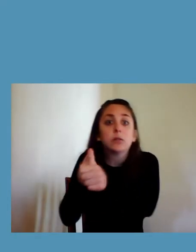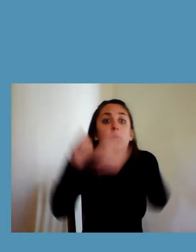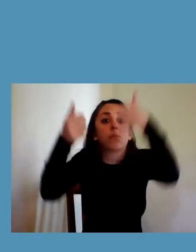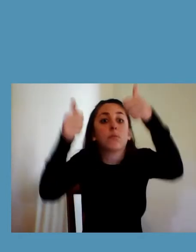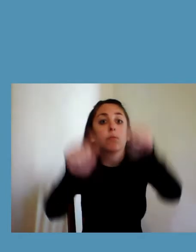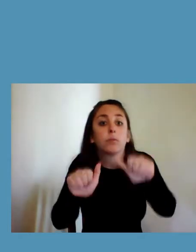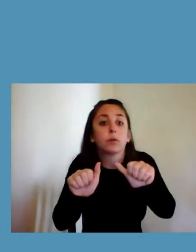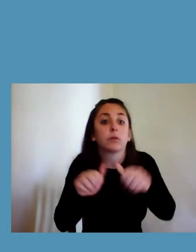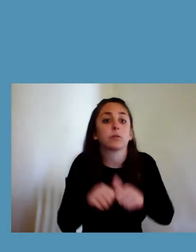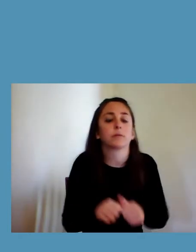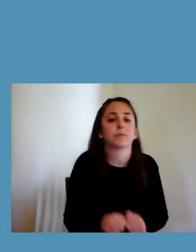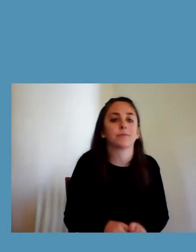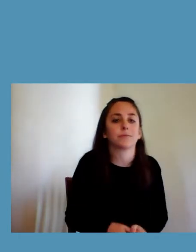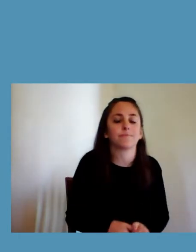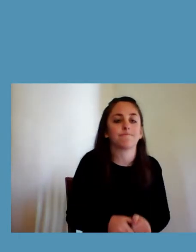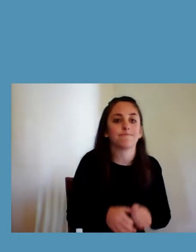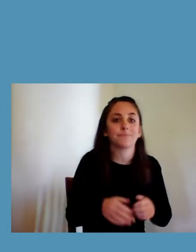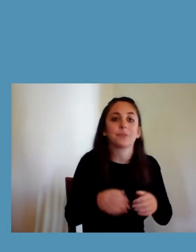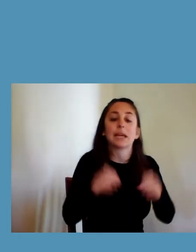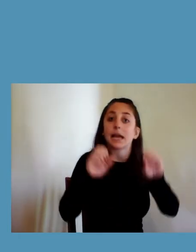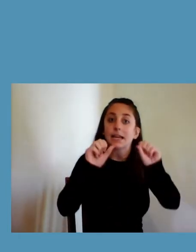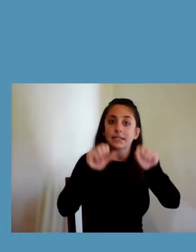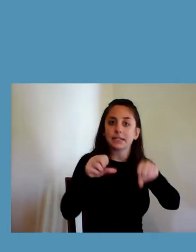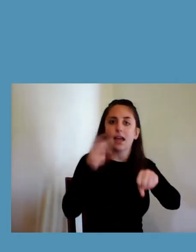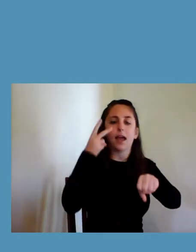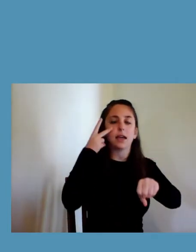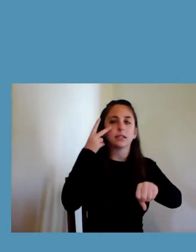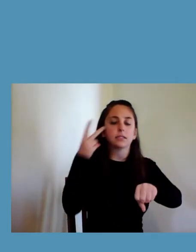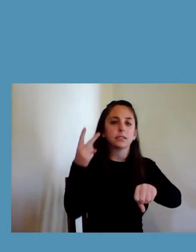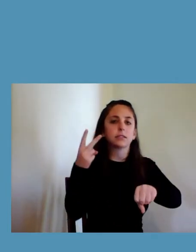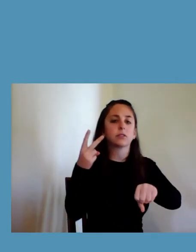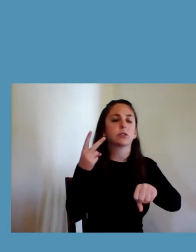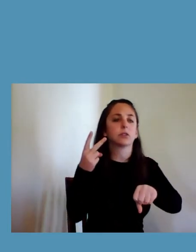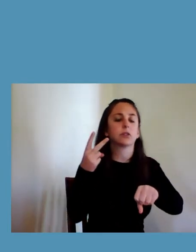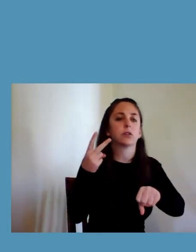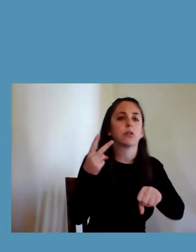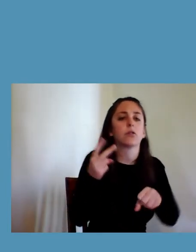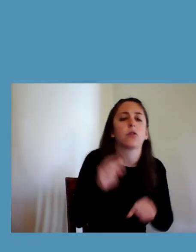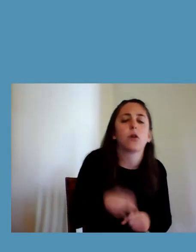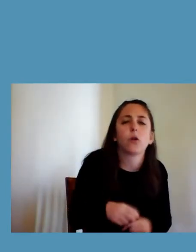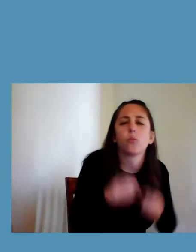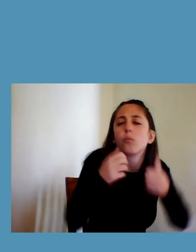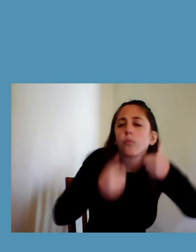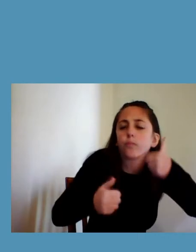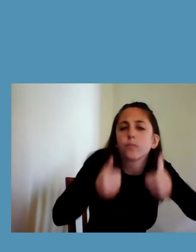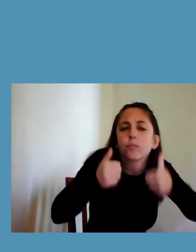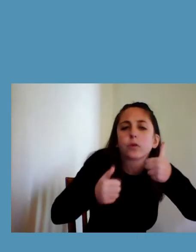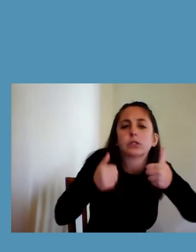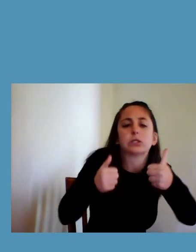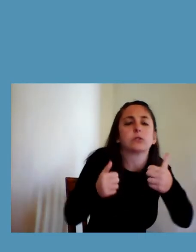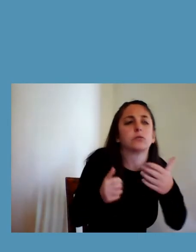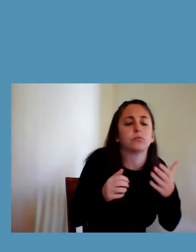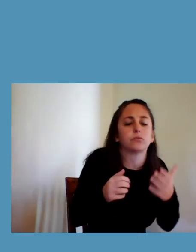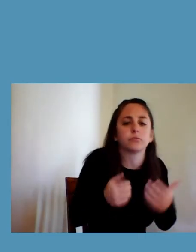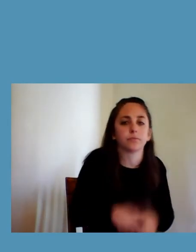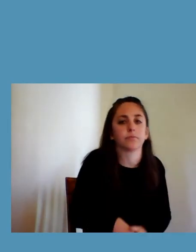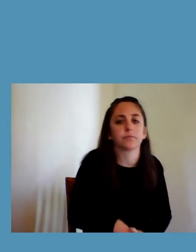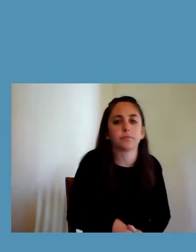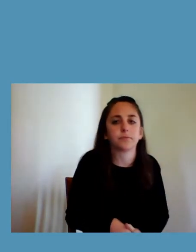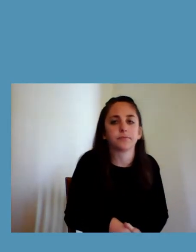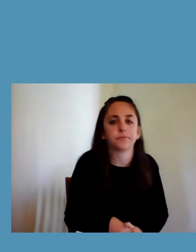quarter. So it allows me to see within that quarter which ones get higher engagement and which ones get lower. And I'll talk about that